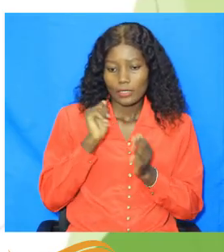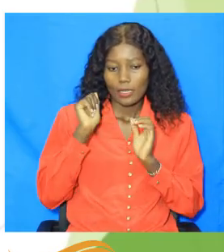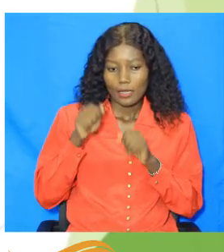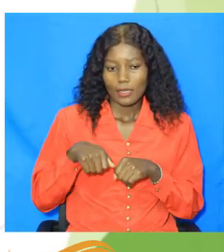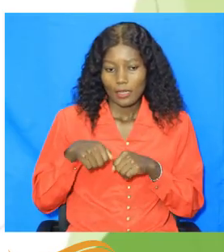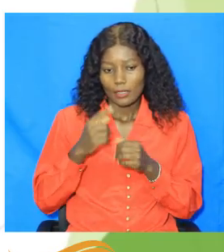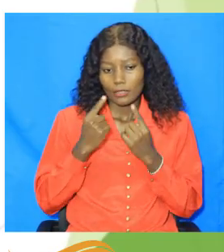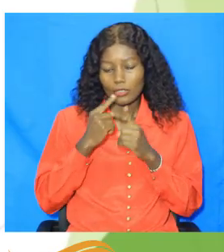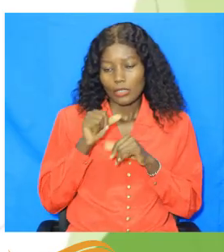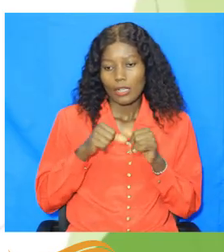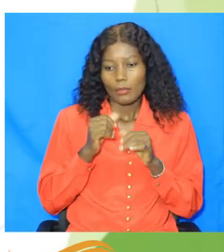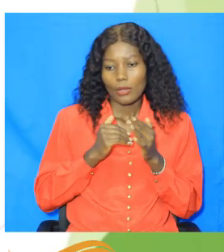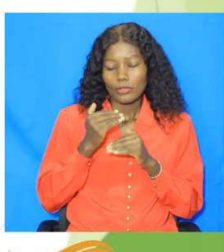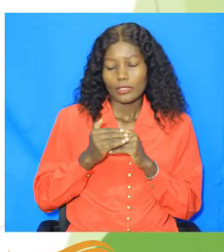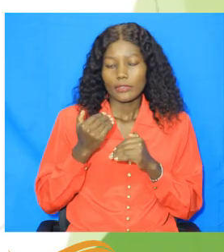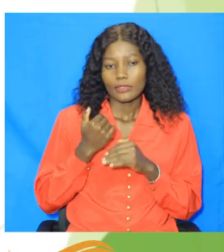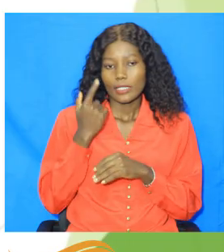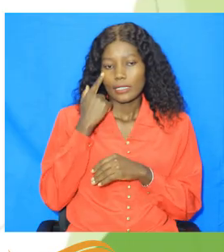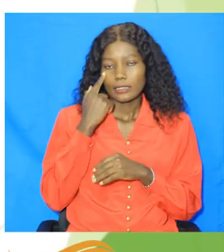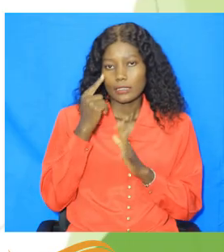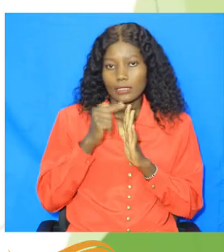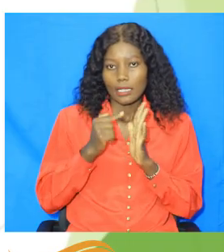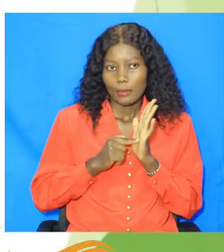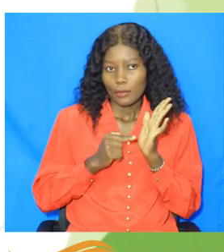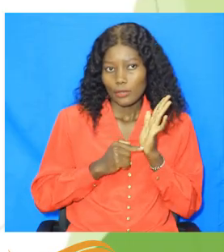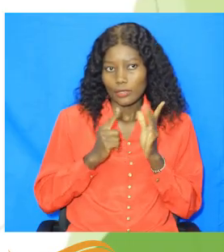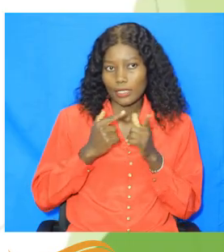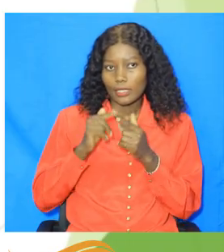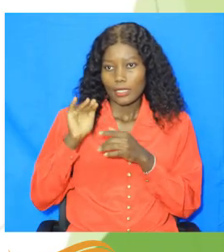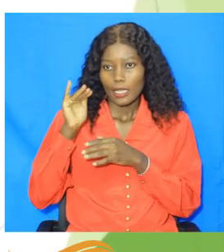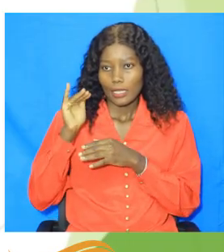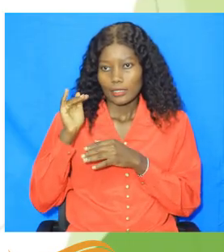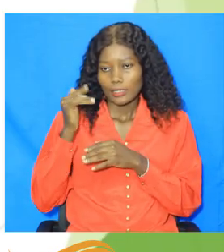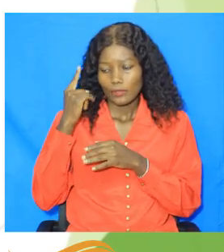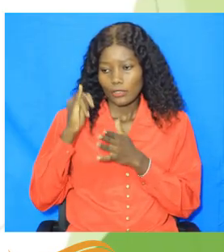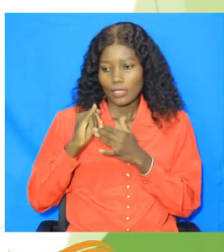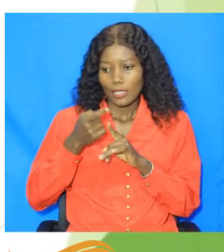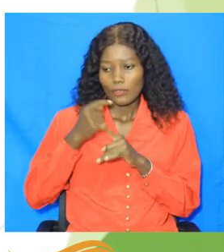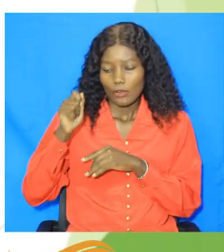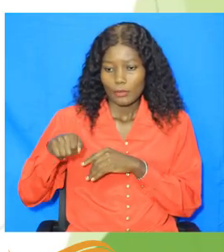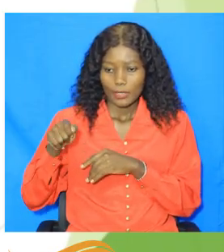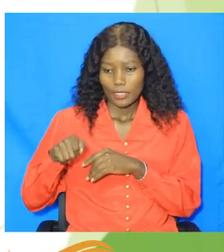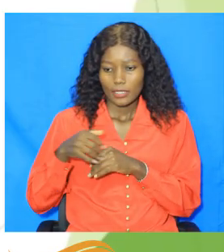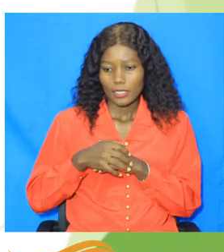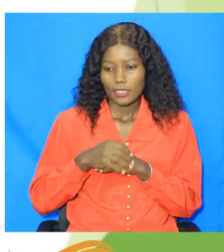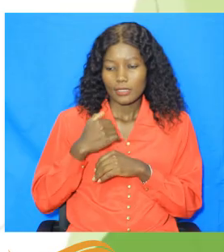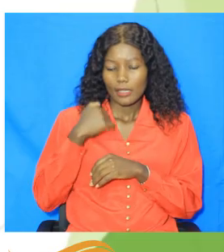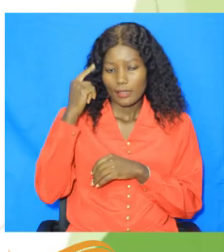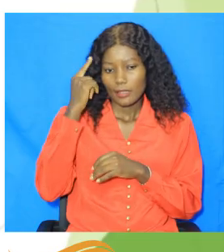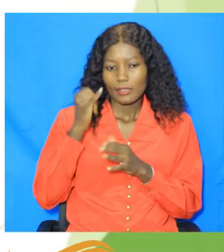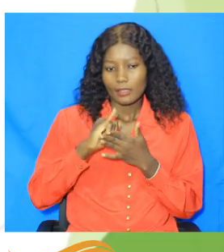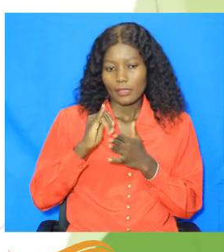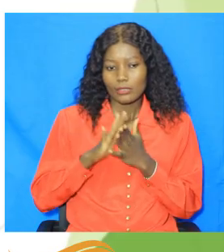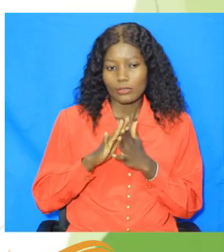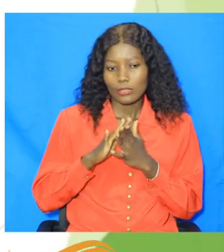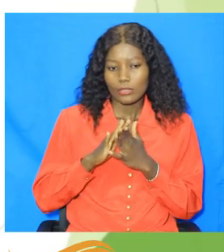about after having seen a score and request for that score from judges. I felt that was